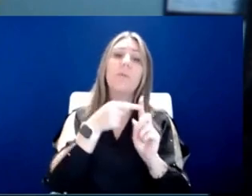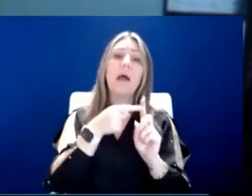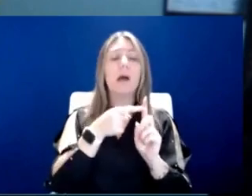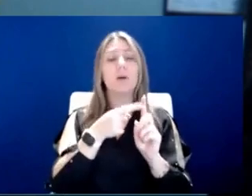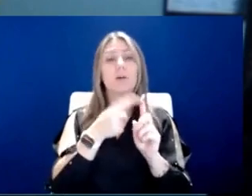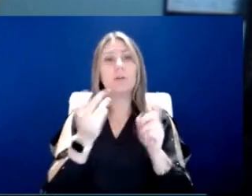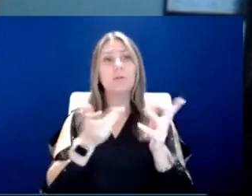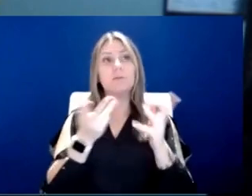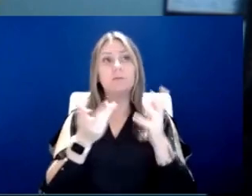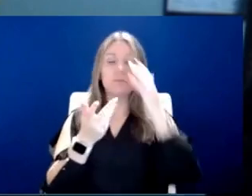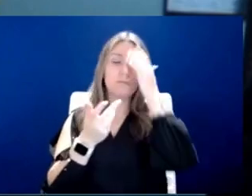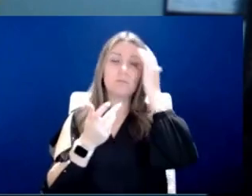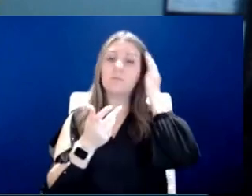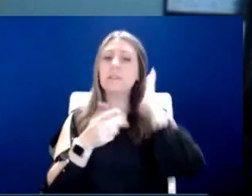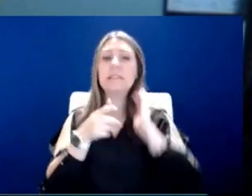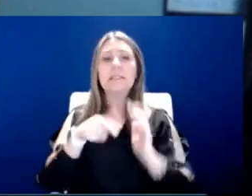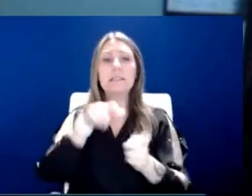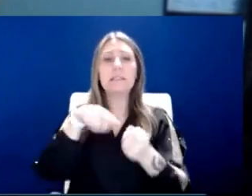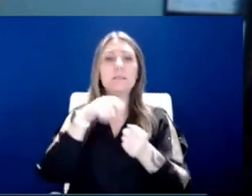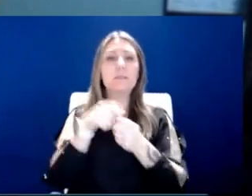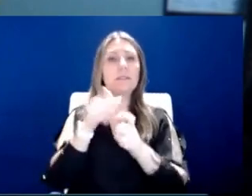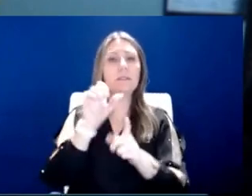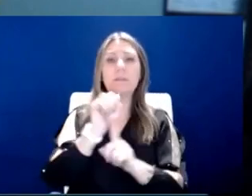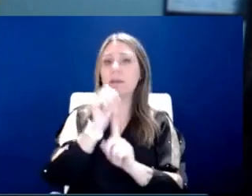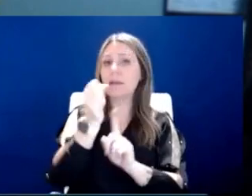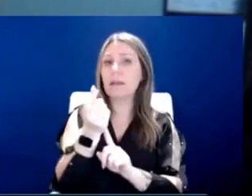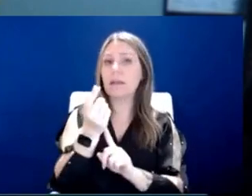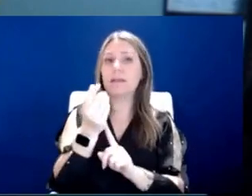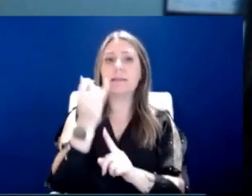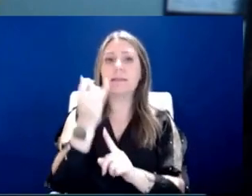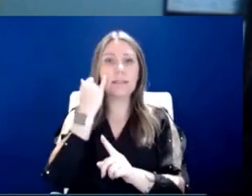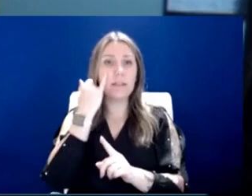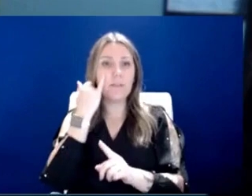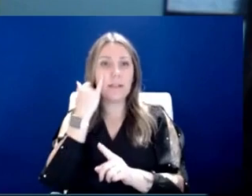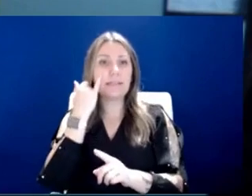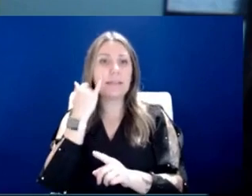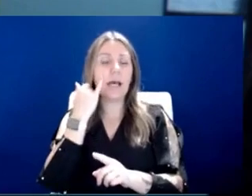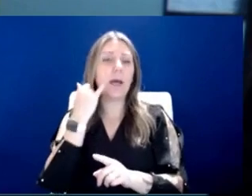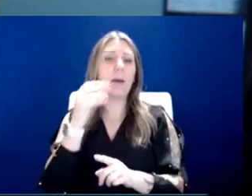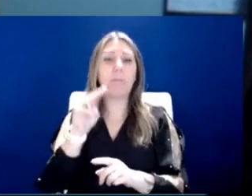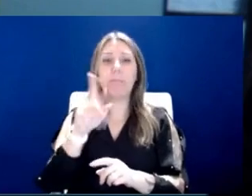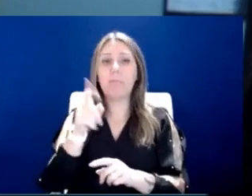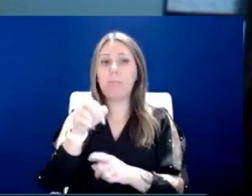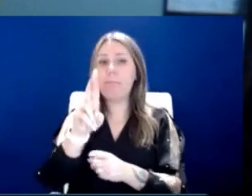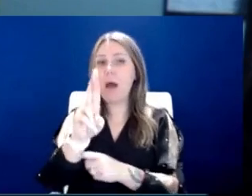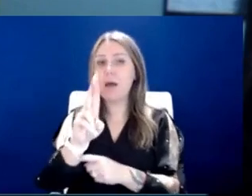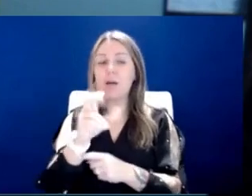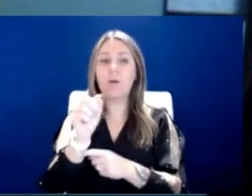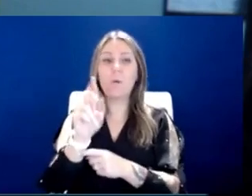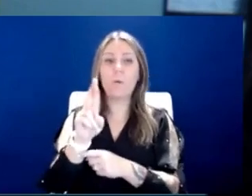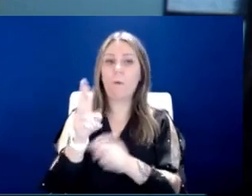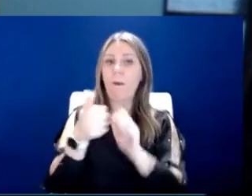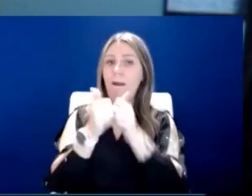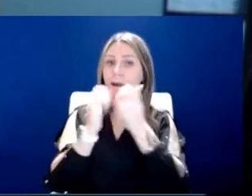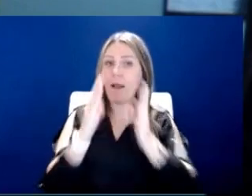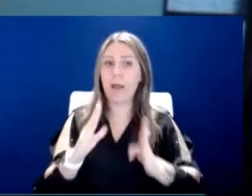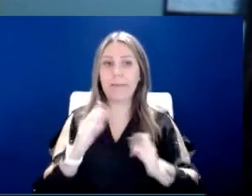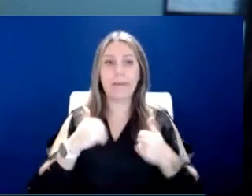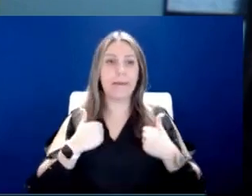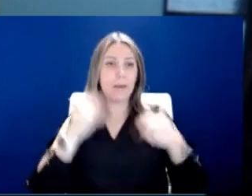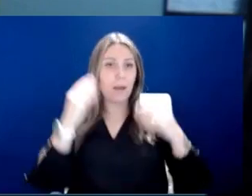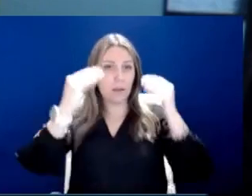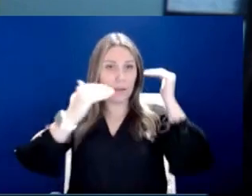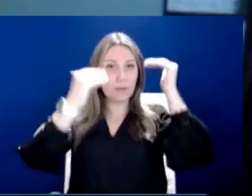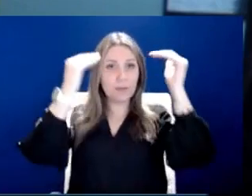this particular case, if it's a minor or an athlete who maybe is a young adult that